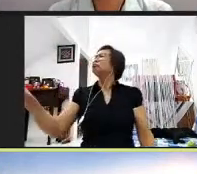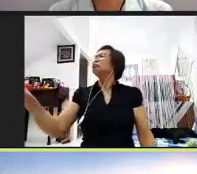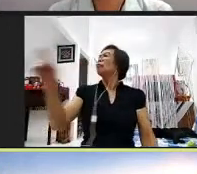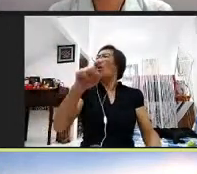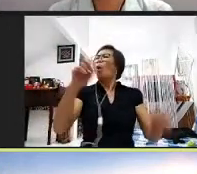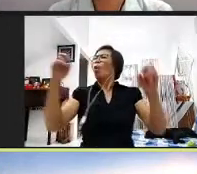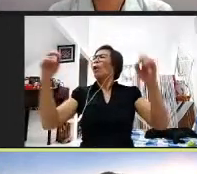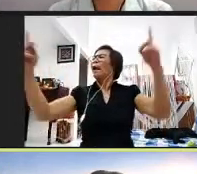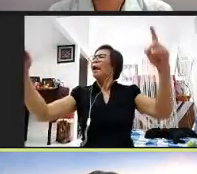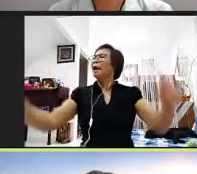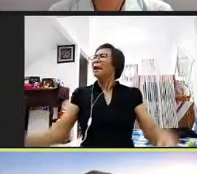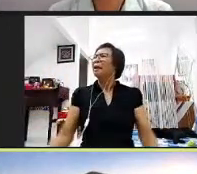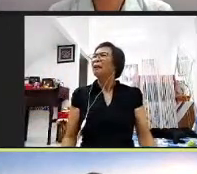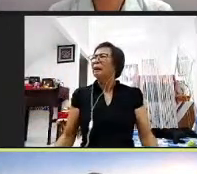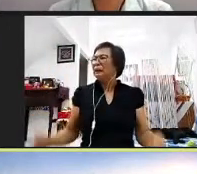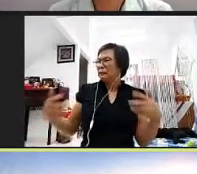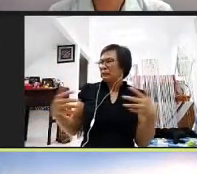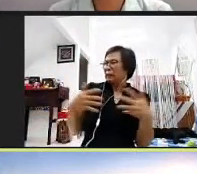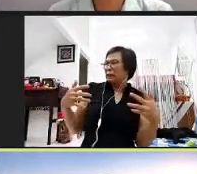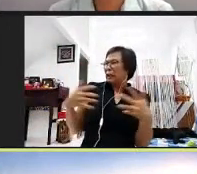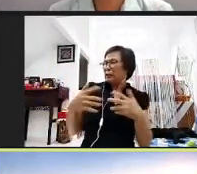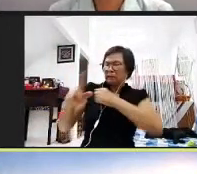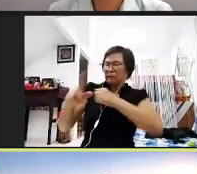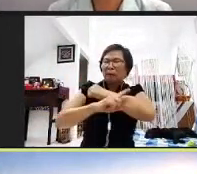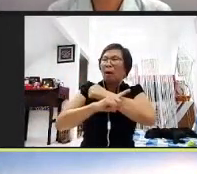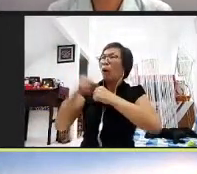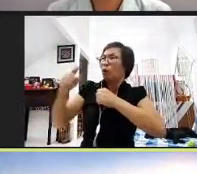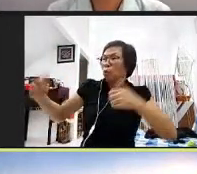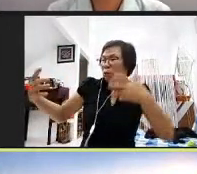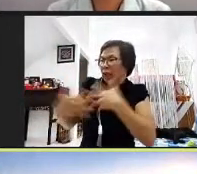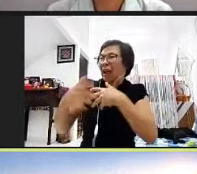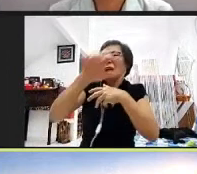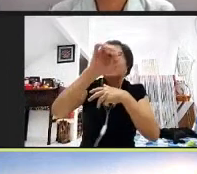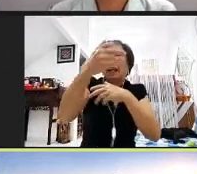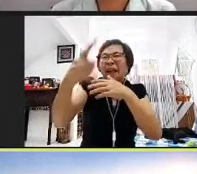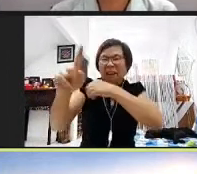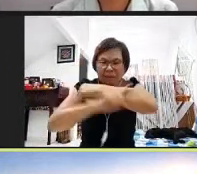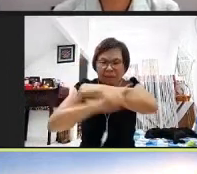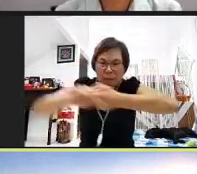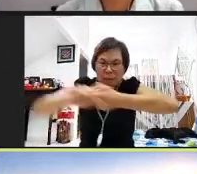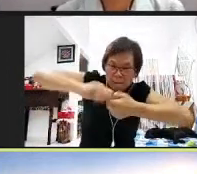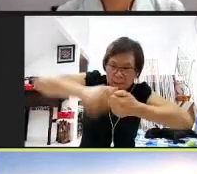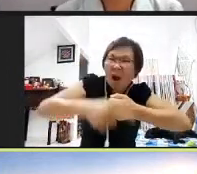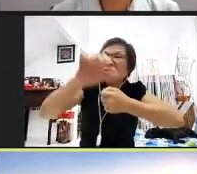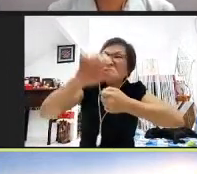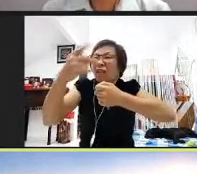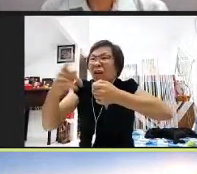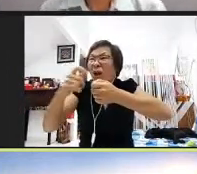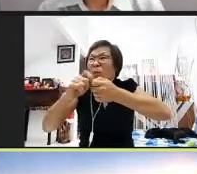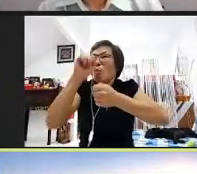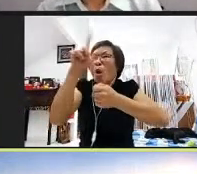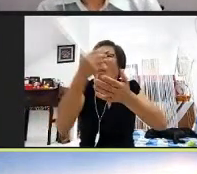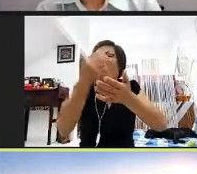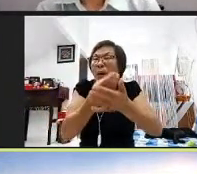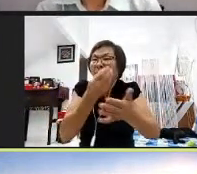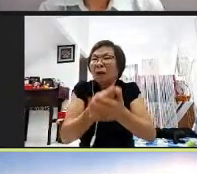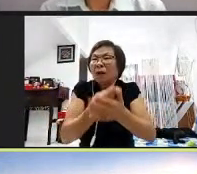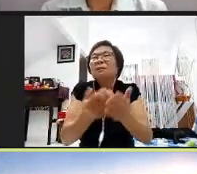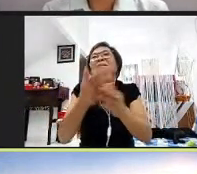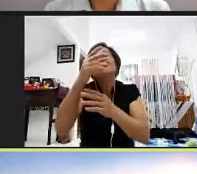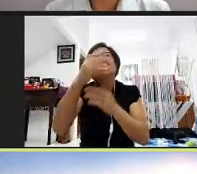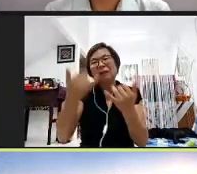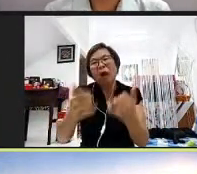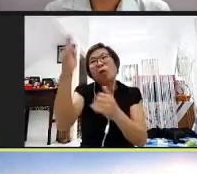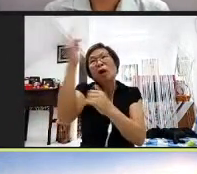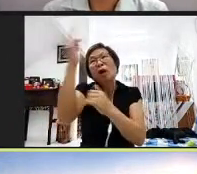Or you are more scared to get someone, 10K, that's a lot of money. Or now government had asked all of us to